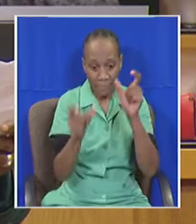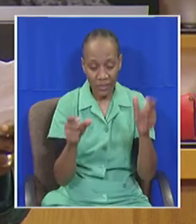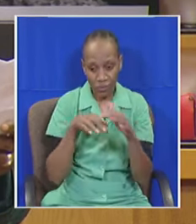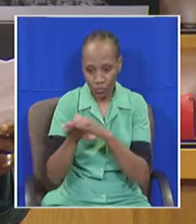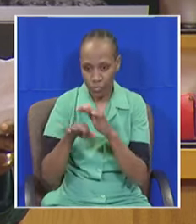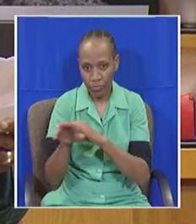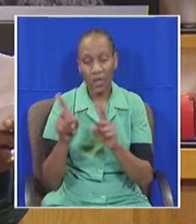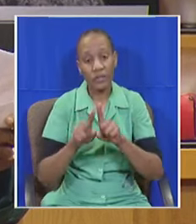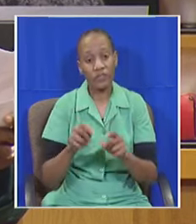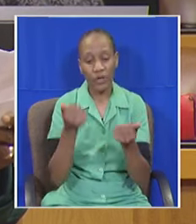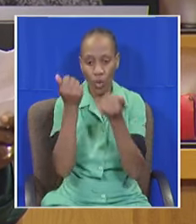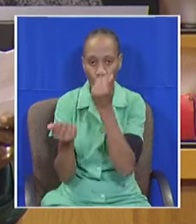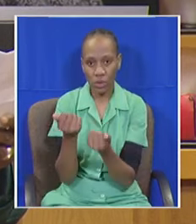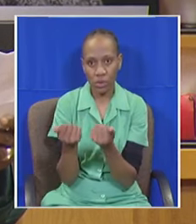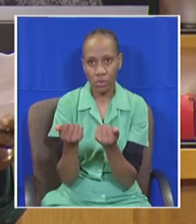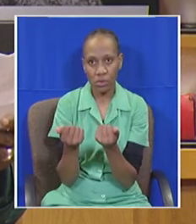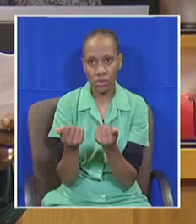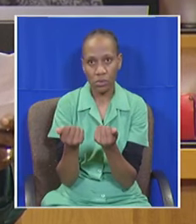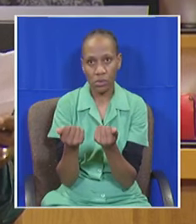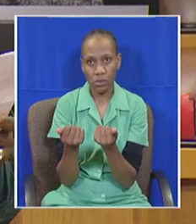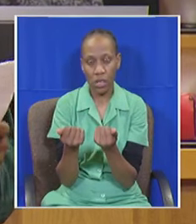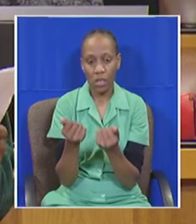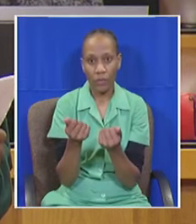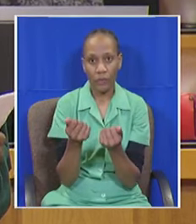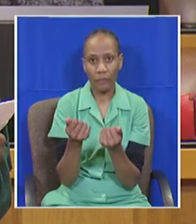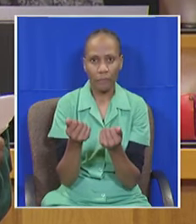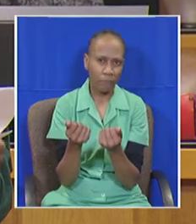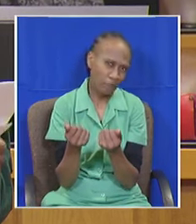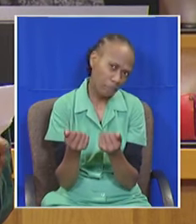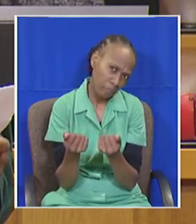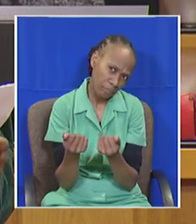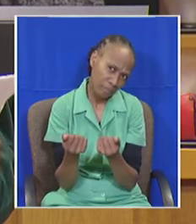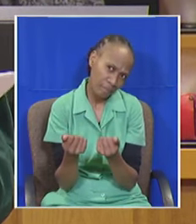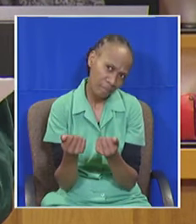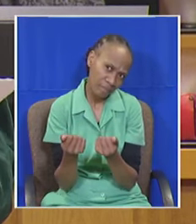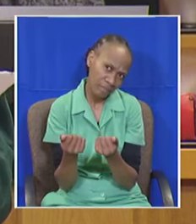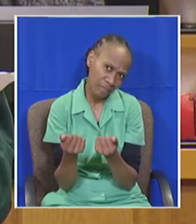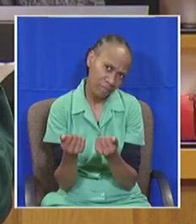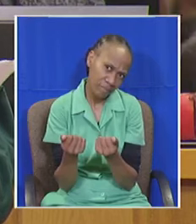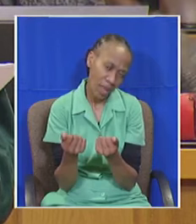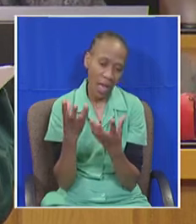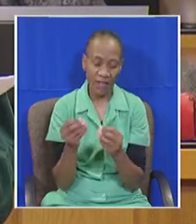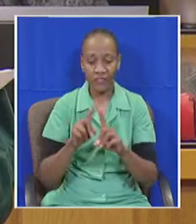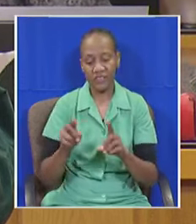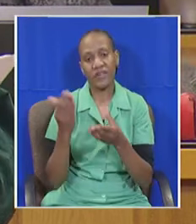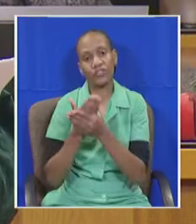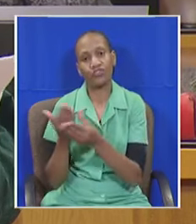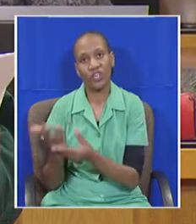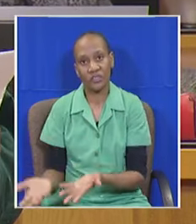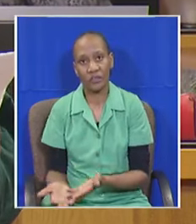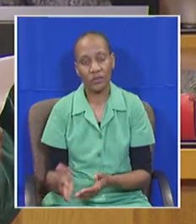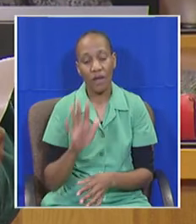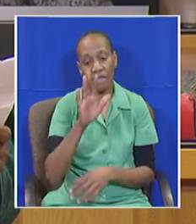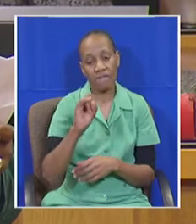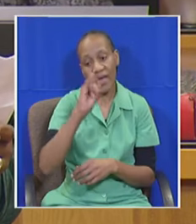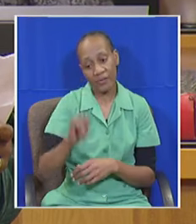various courts across the 3 provinces for different charges. On 5